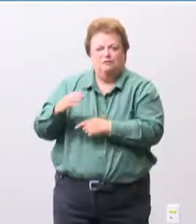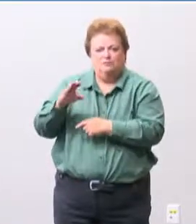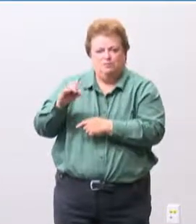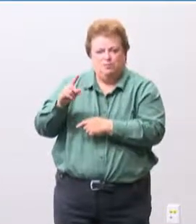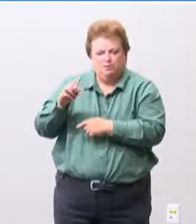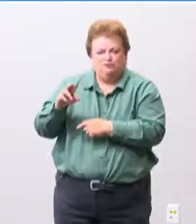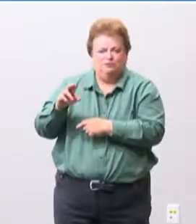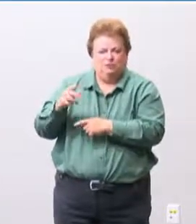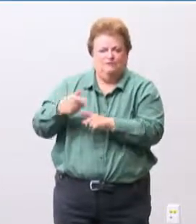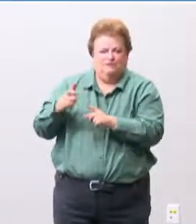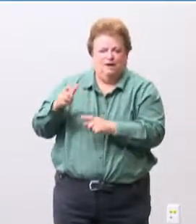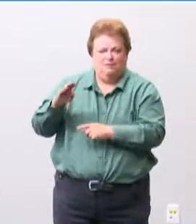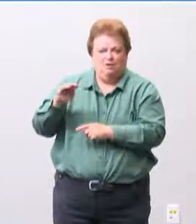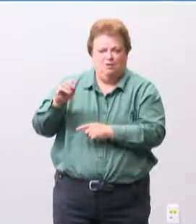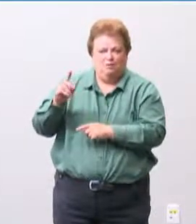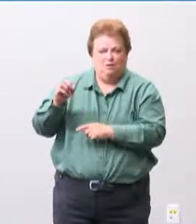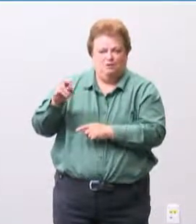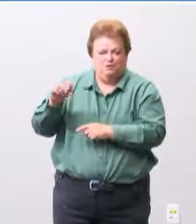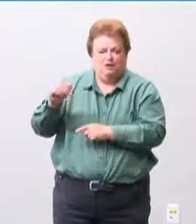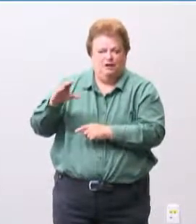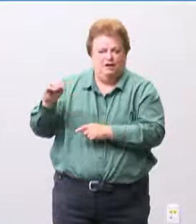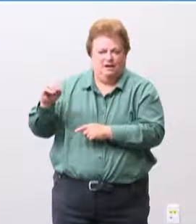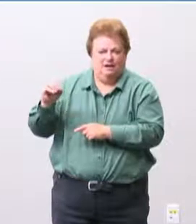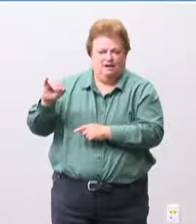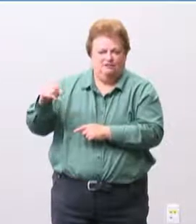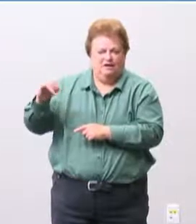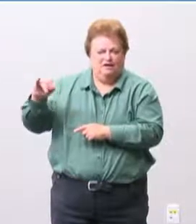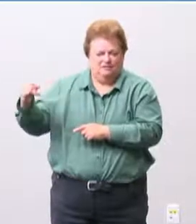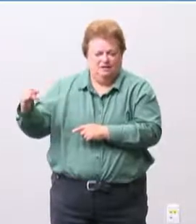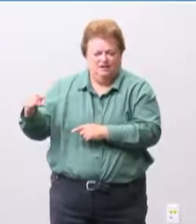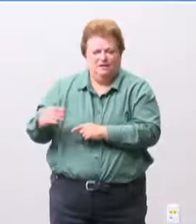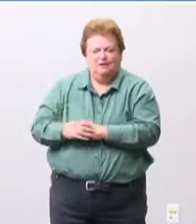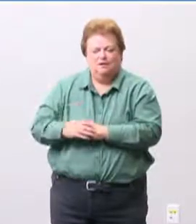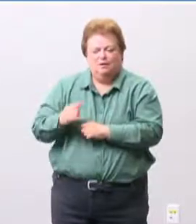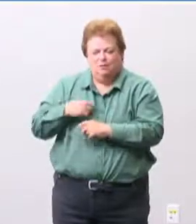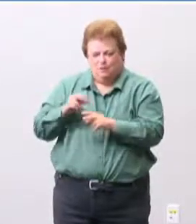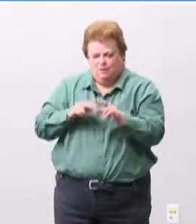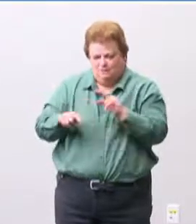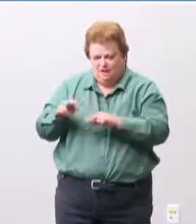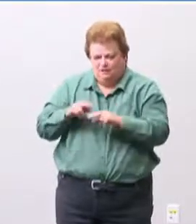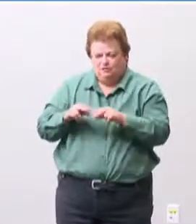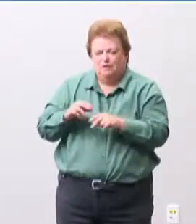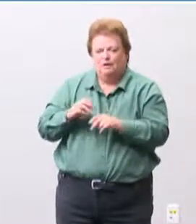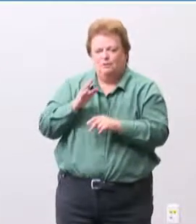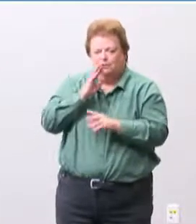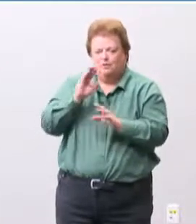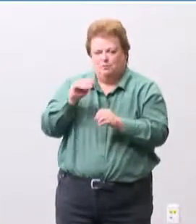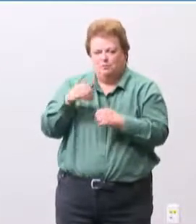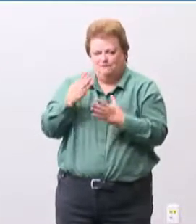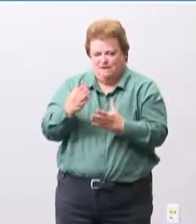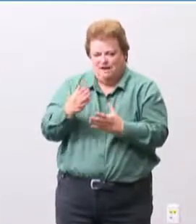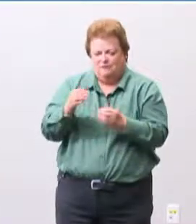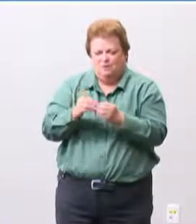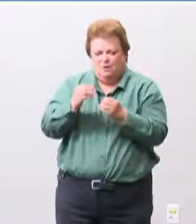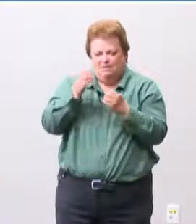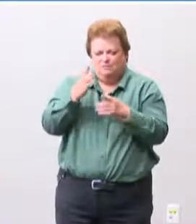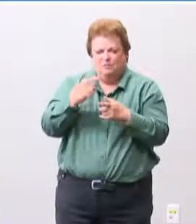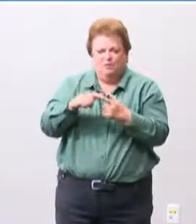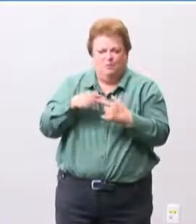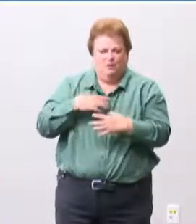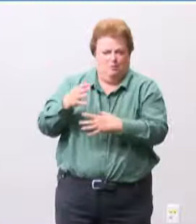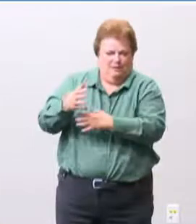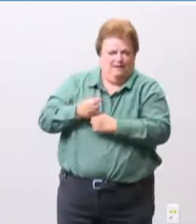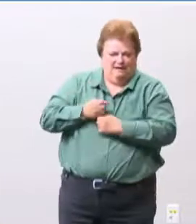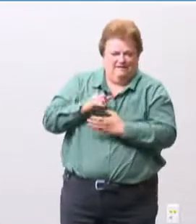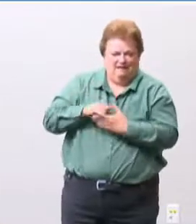types of vaccine. We are monitoring new developments closely and will provide more information as soon as it becomes